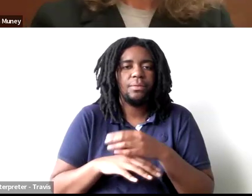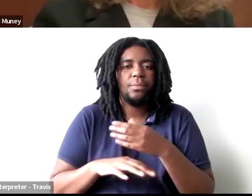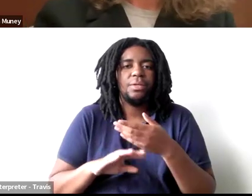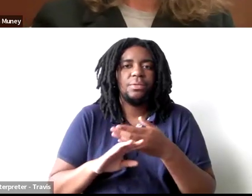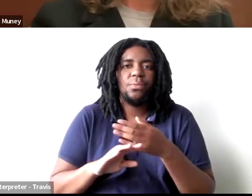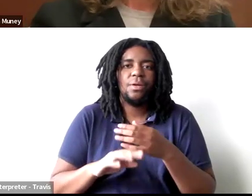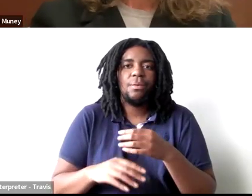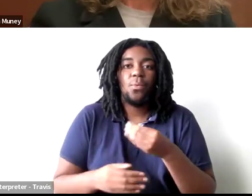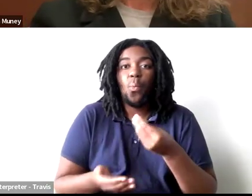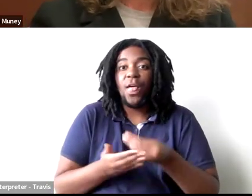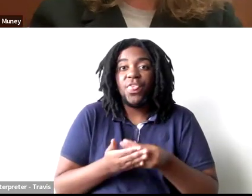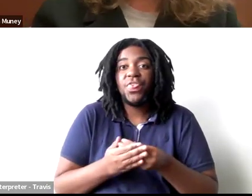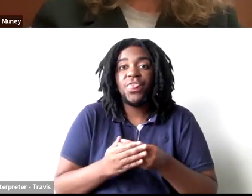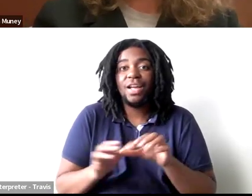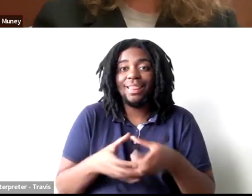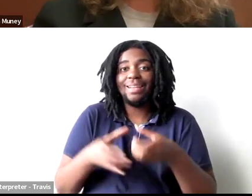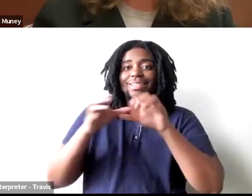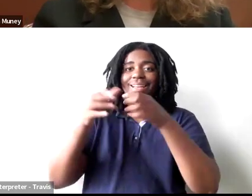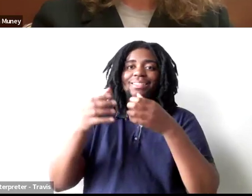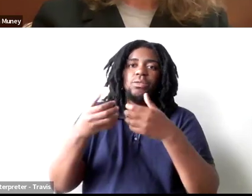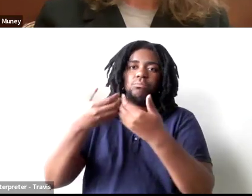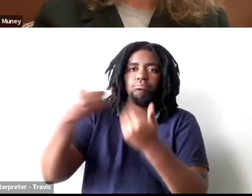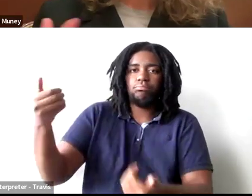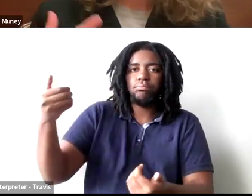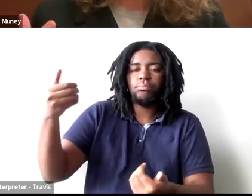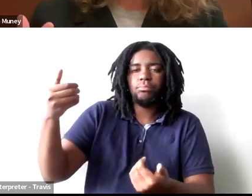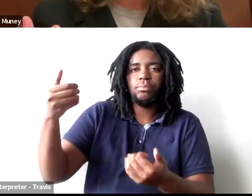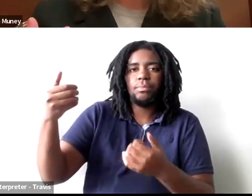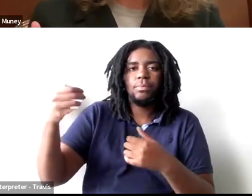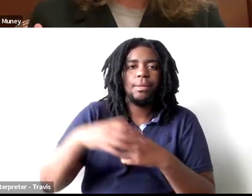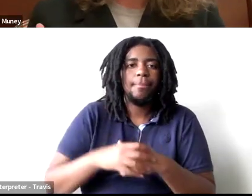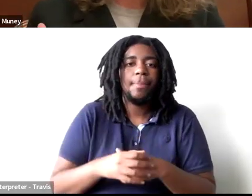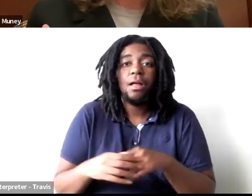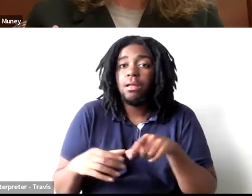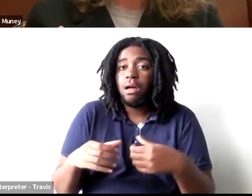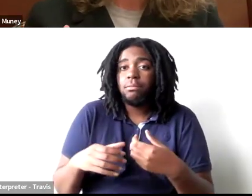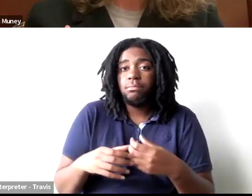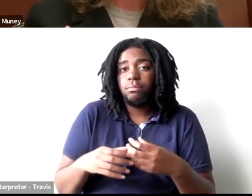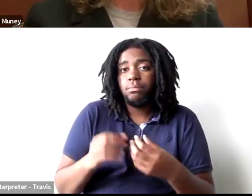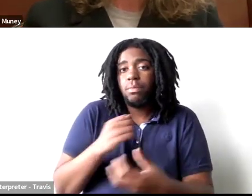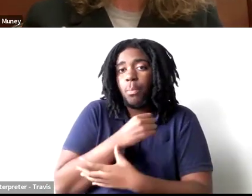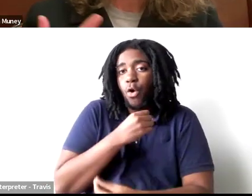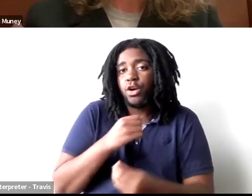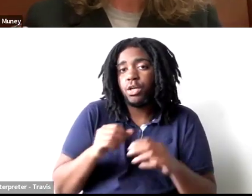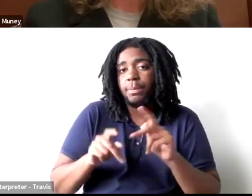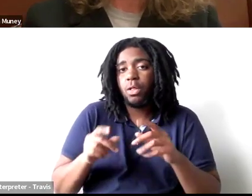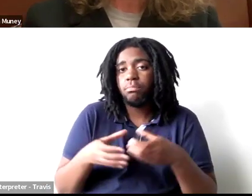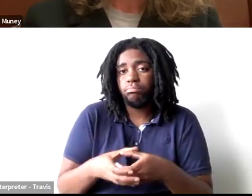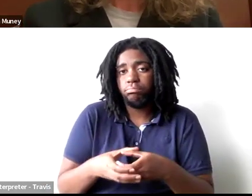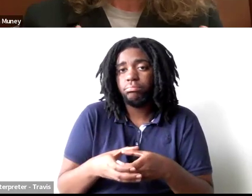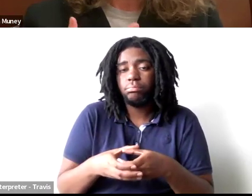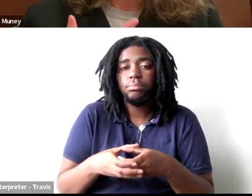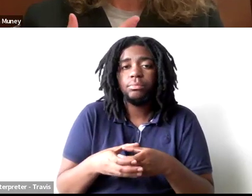bottom, people didn't have portraits made because they were still struggling to make a country, to